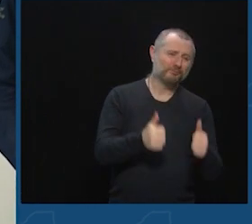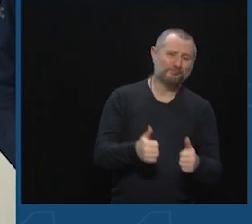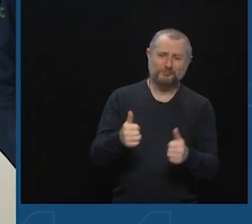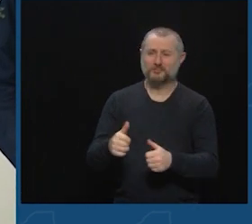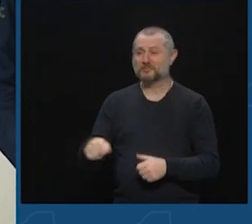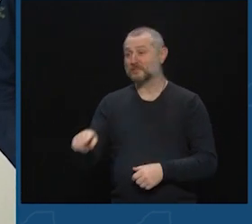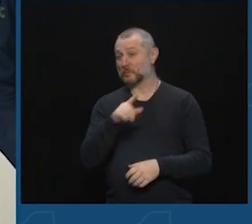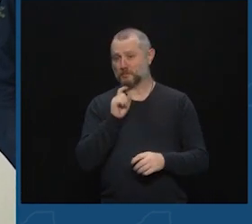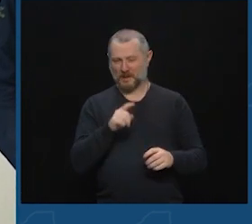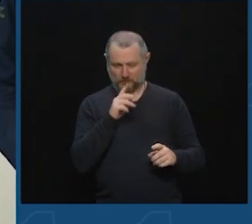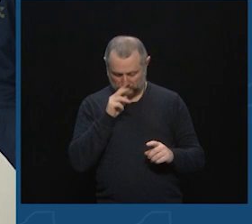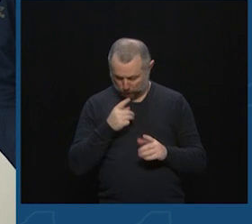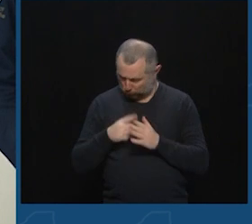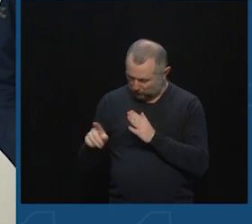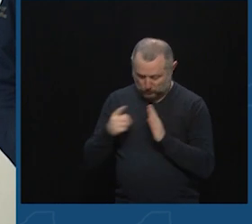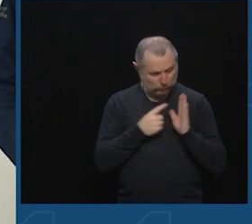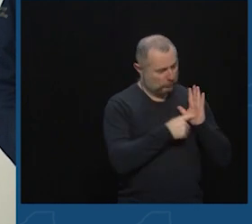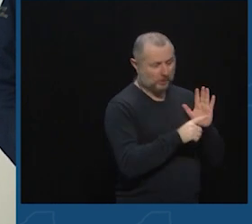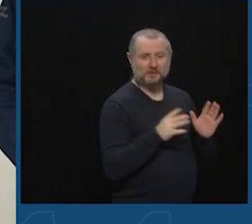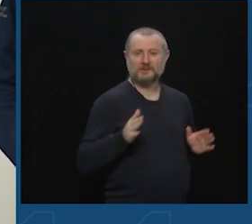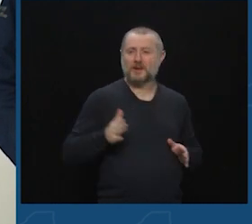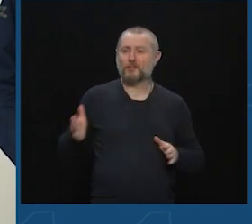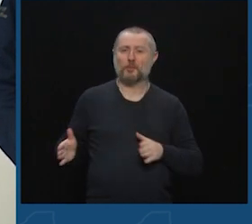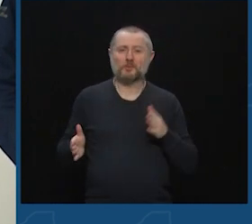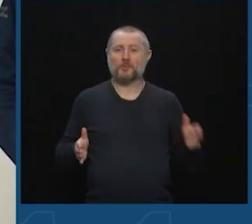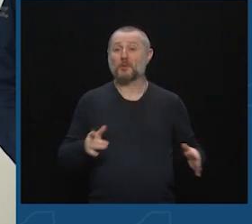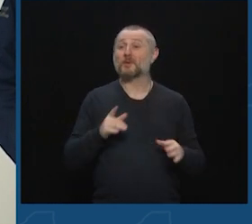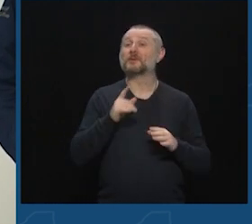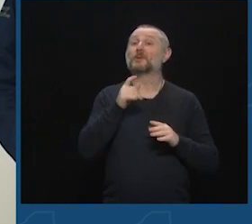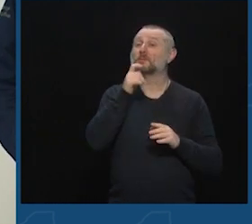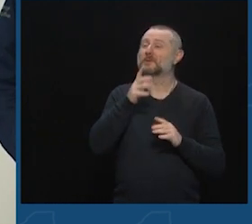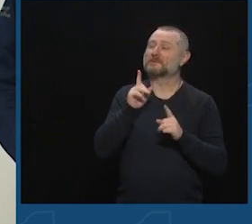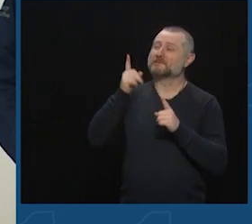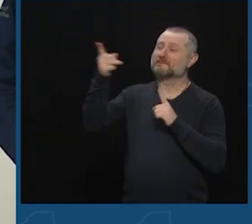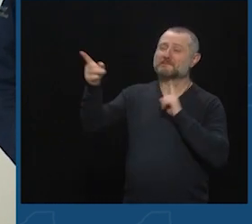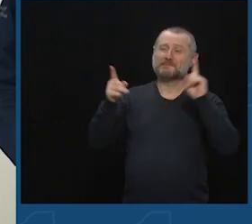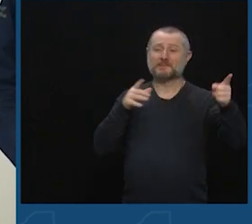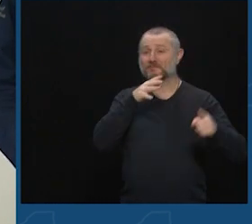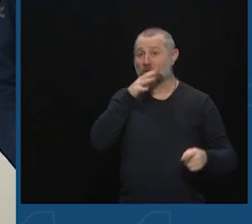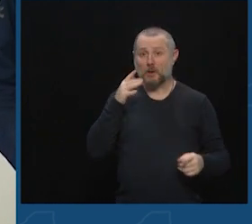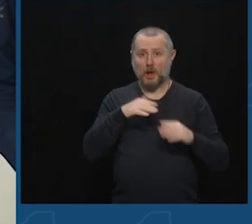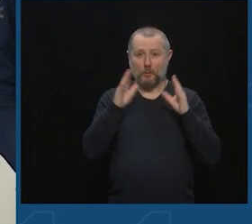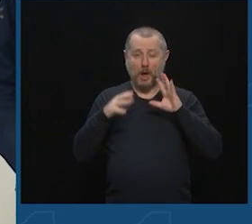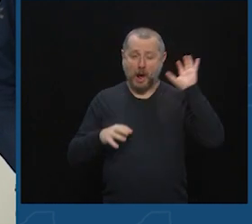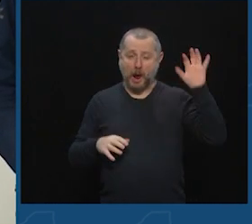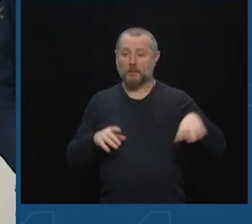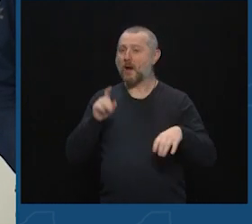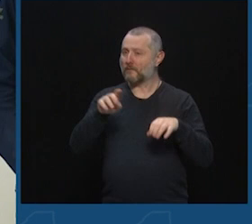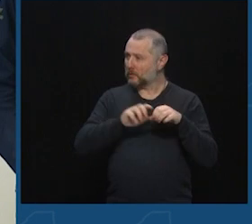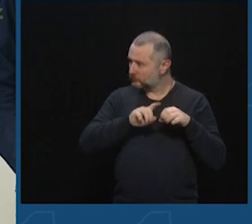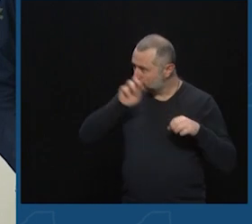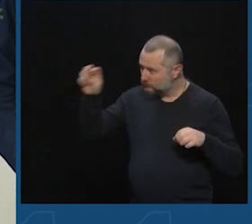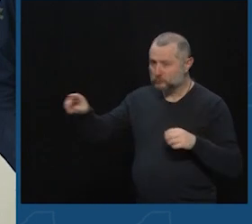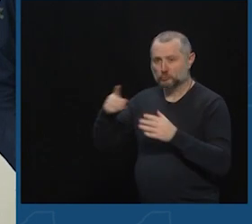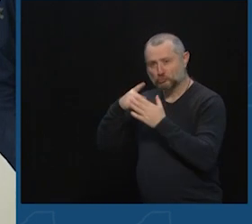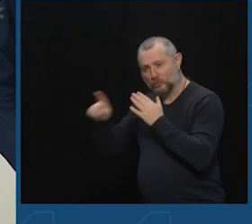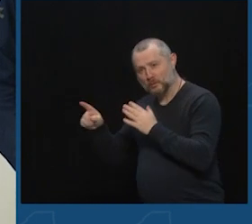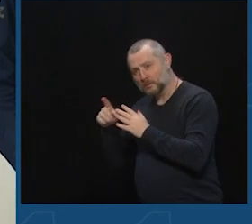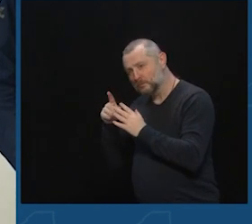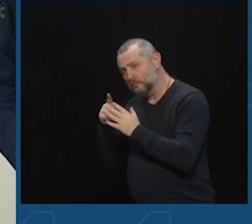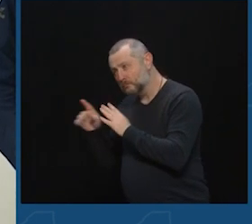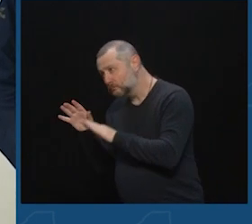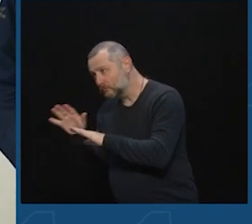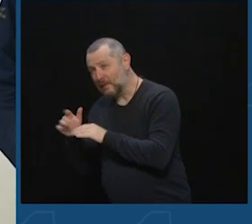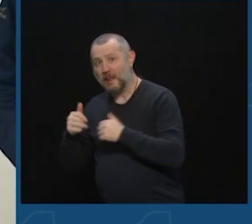neighbors, especially in our rural communities. Homes are not necessarily close to each other. You can kind of forget someone who's a little further down the road. That may be the person who needs the